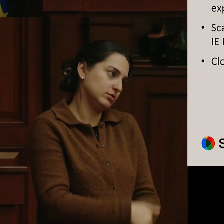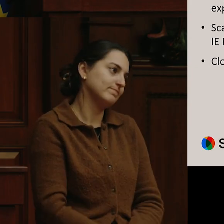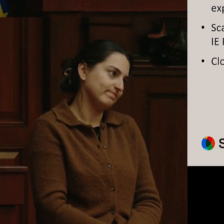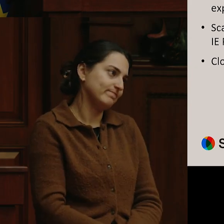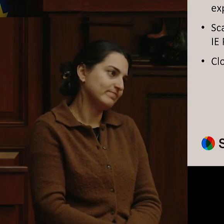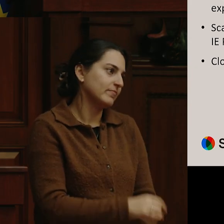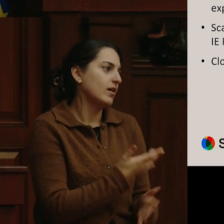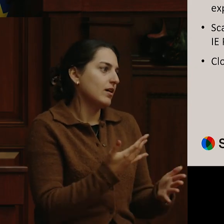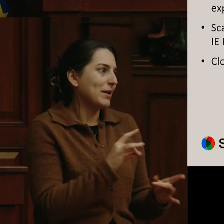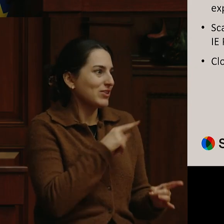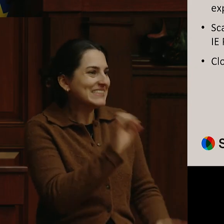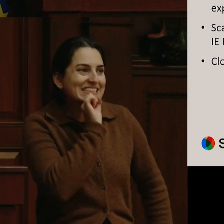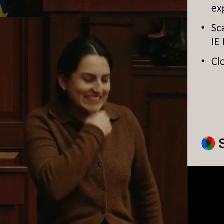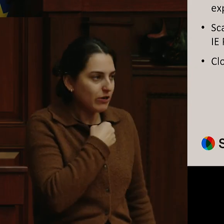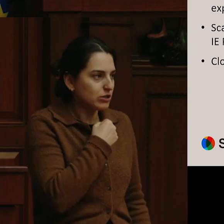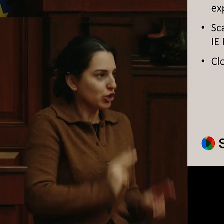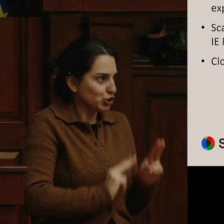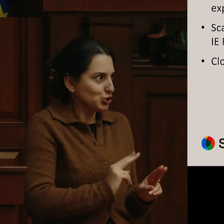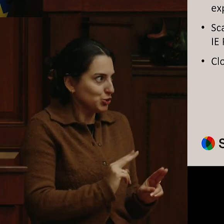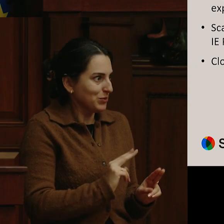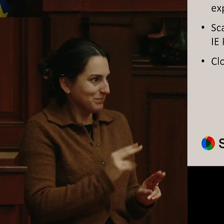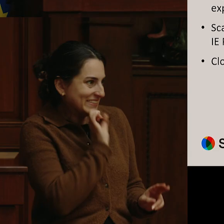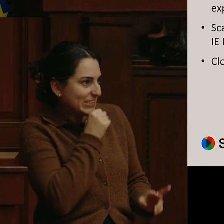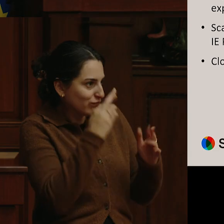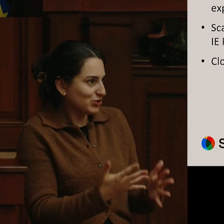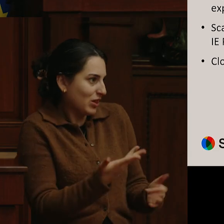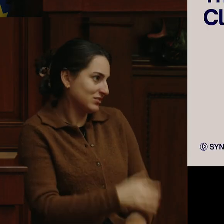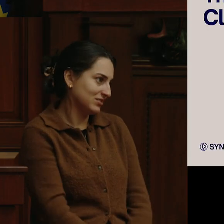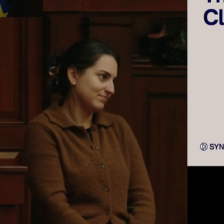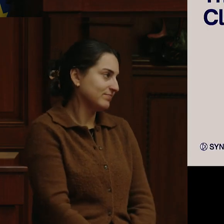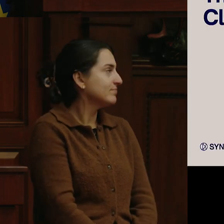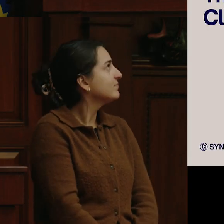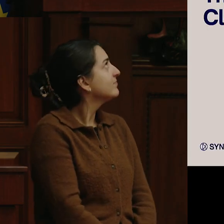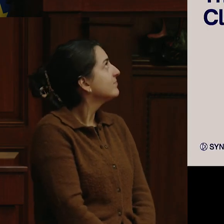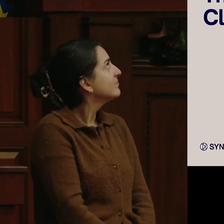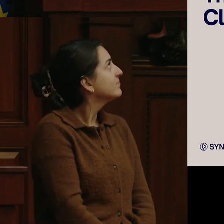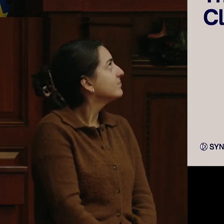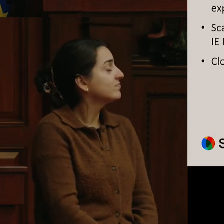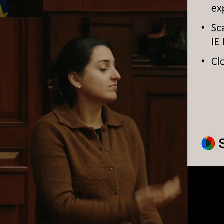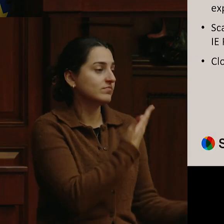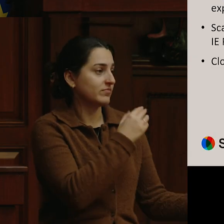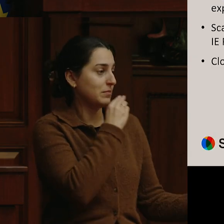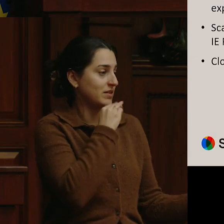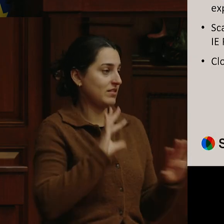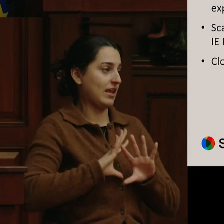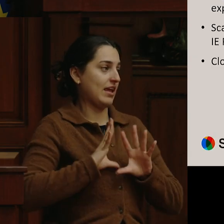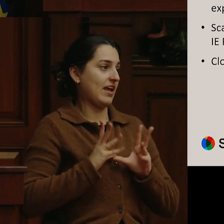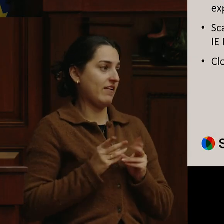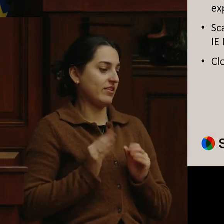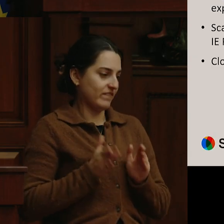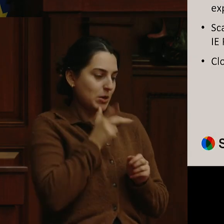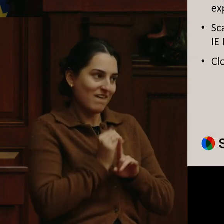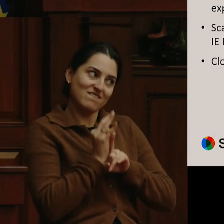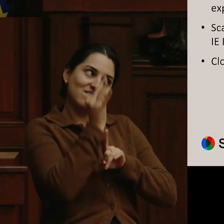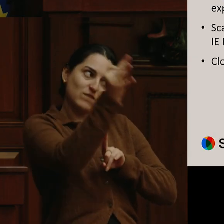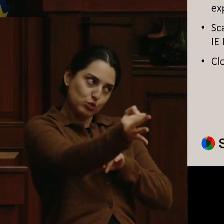as seriously as it should be and it deserves to be. So that is everything to do with the